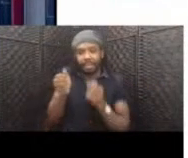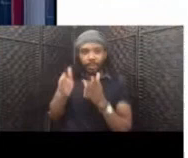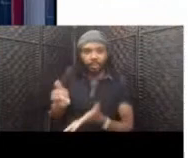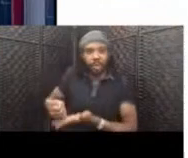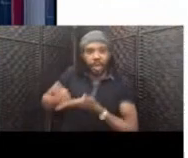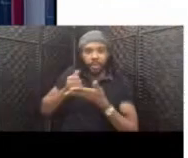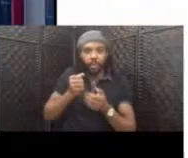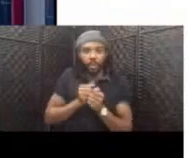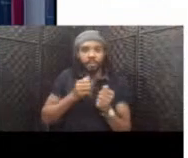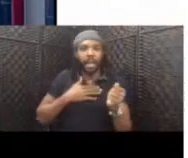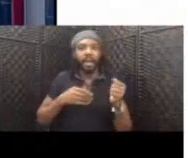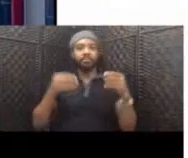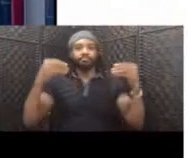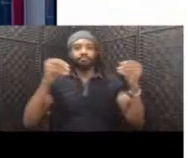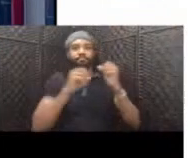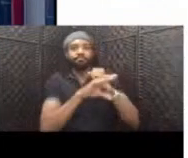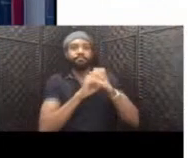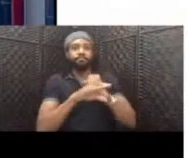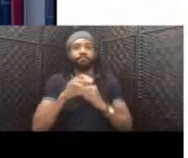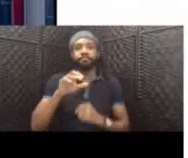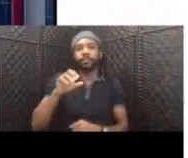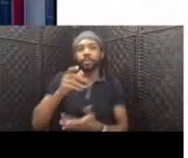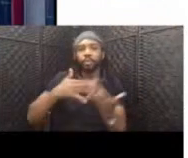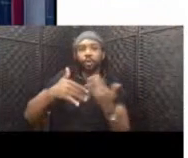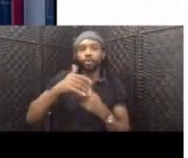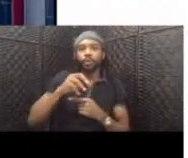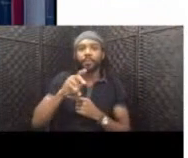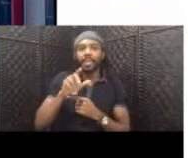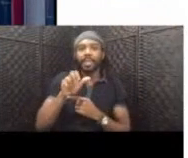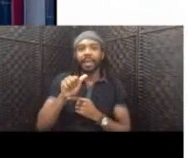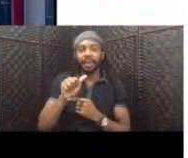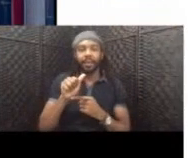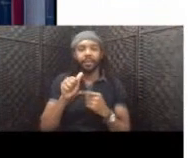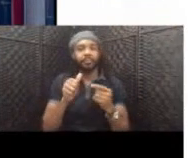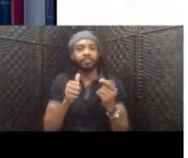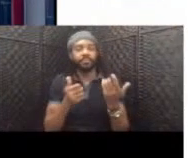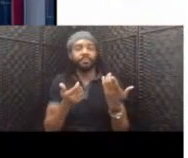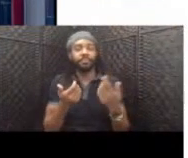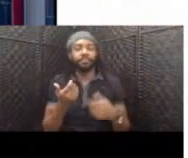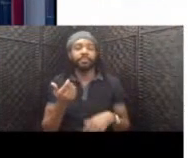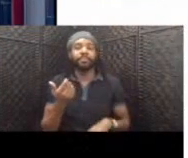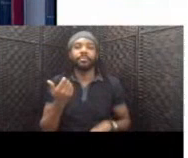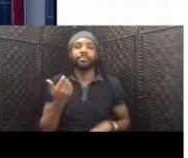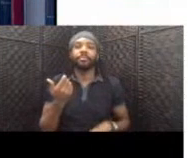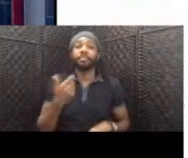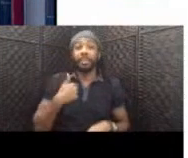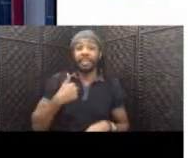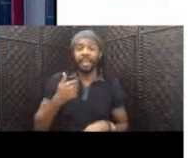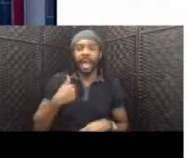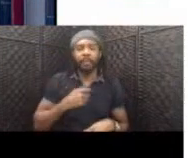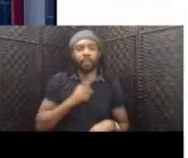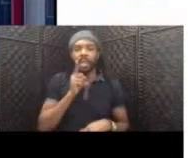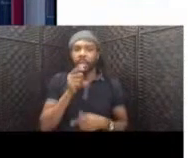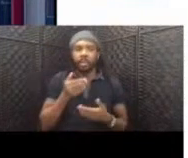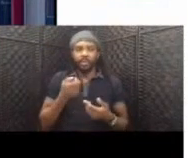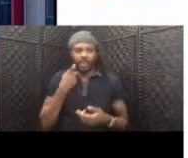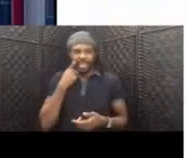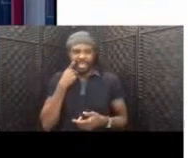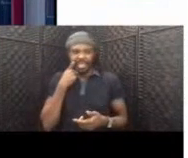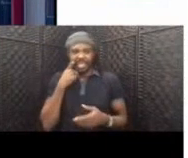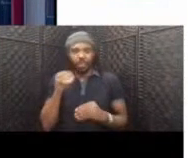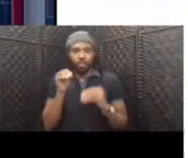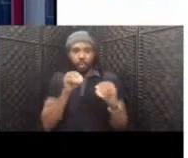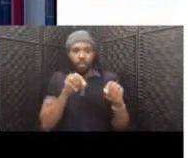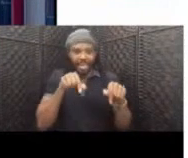marketing piece of it was good. And then in our community, because I'm a relatively new member of our community. I lived